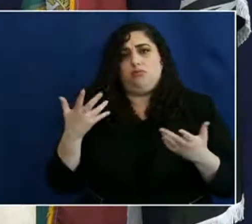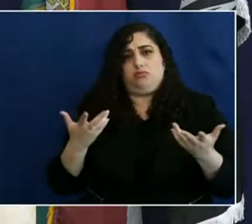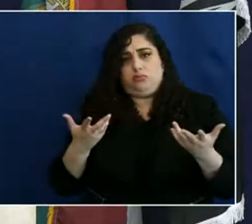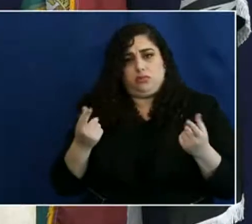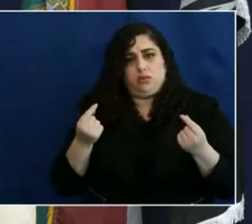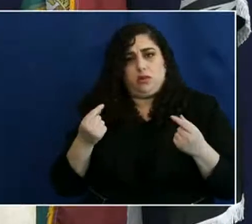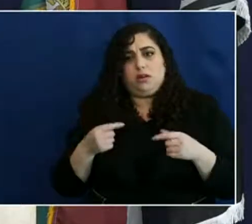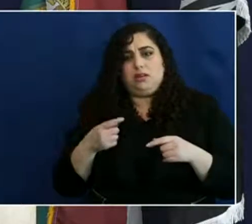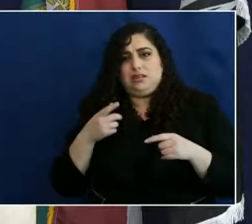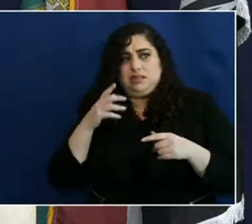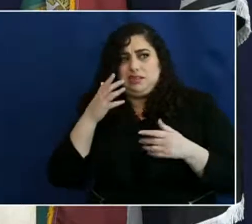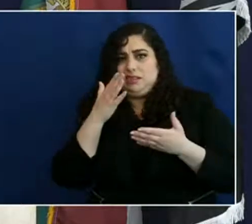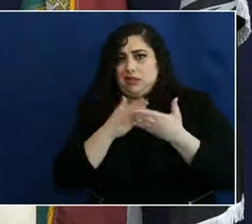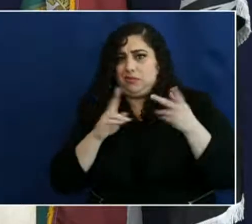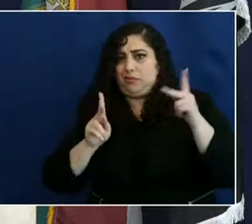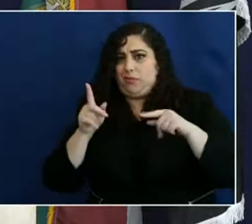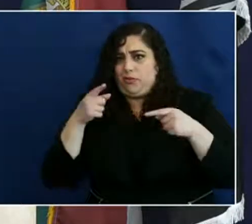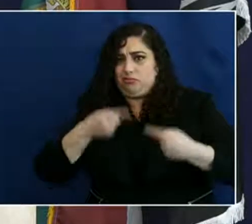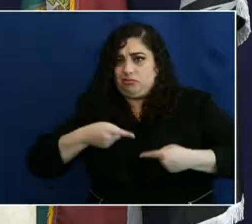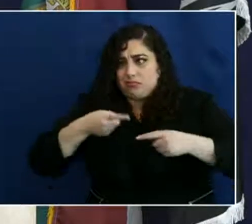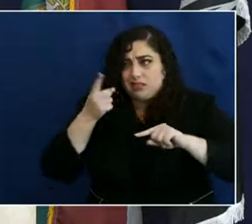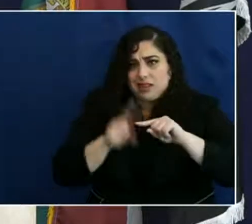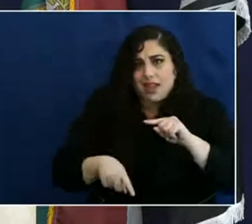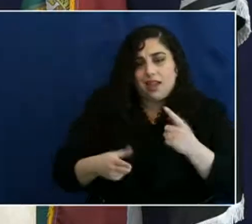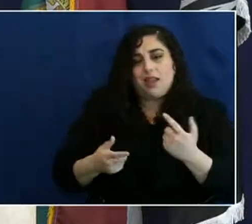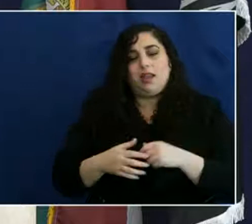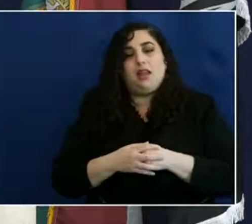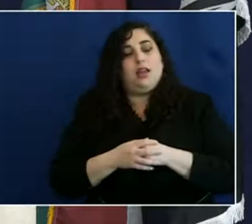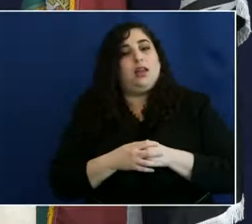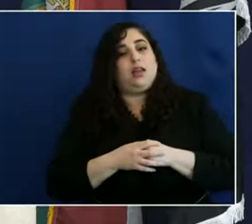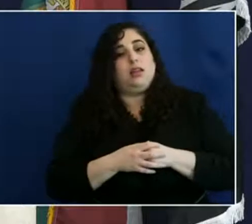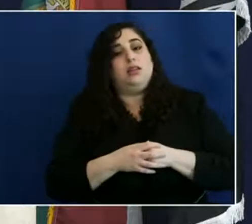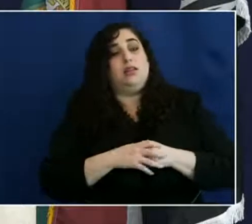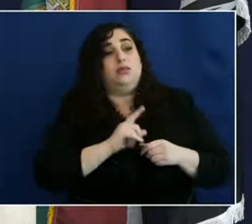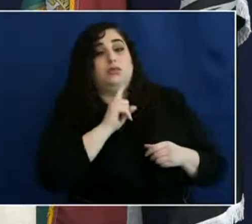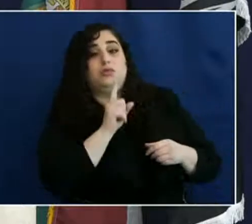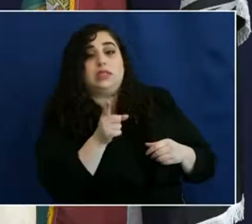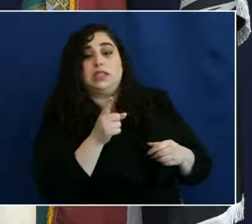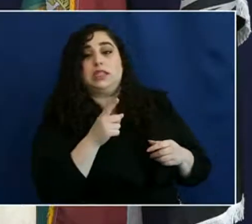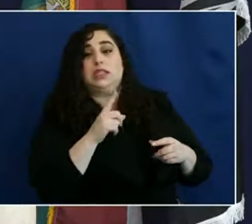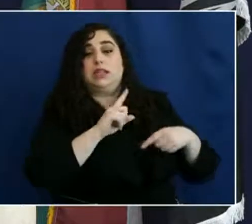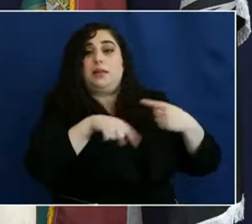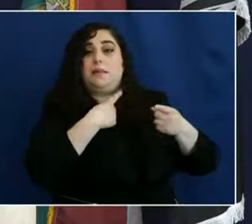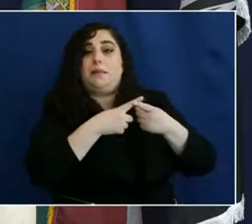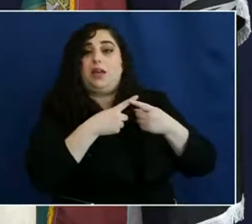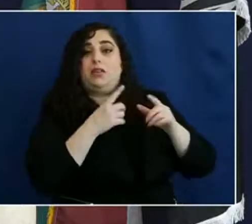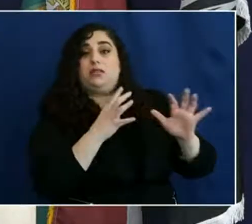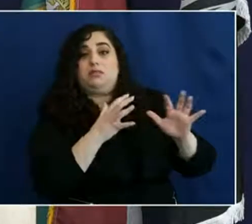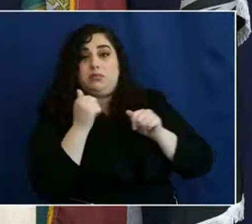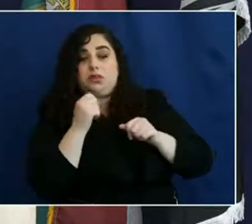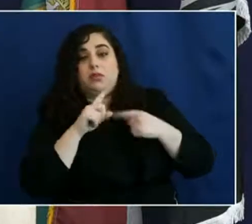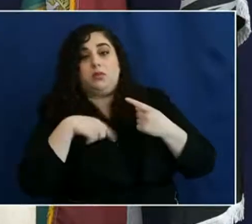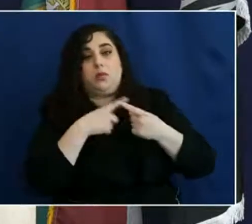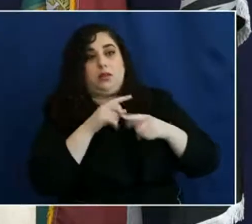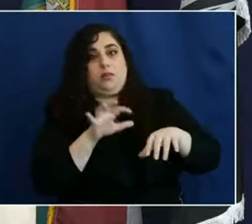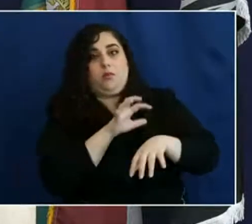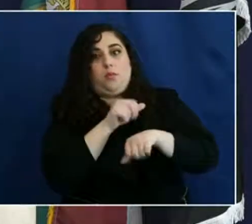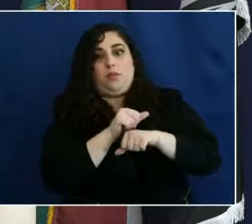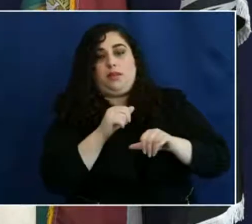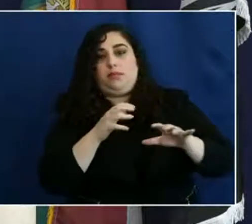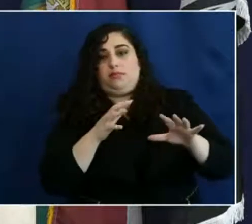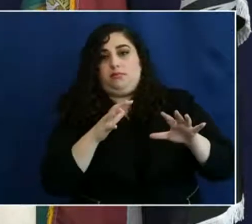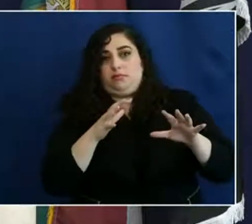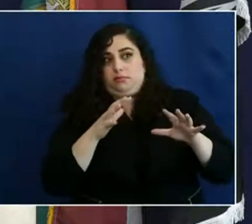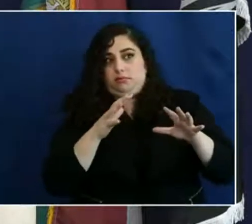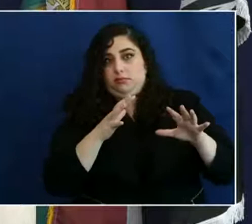the easiest thing, Paul, is just the speed at which open appointments are taken. And early, if you remember early